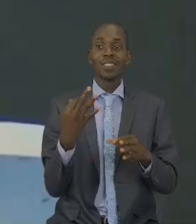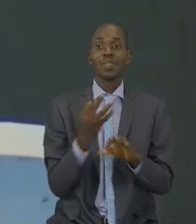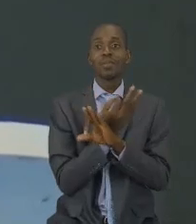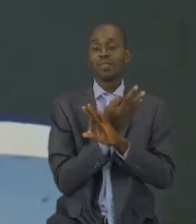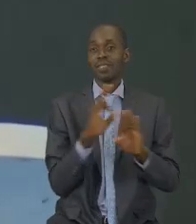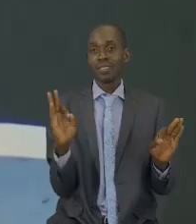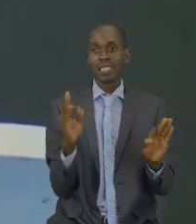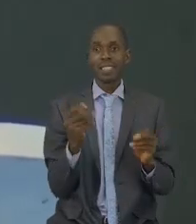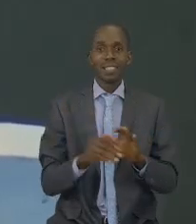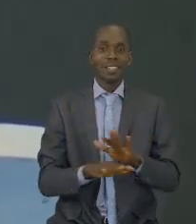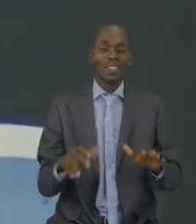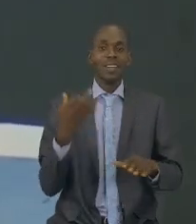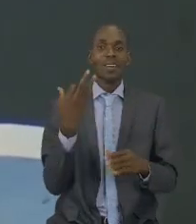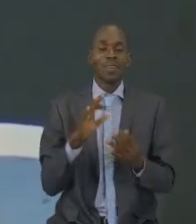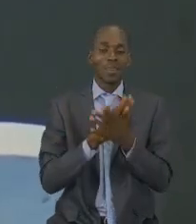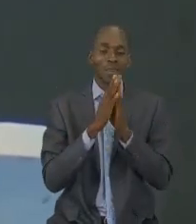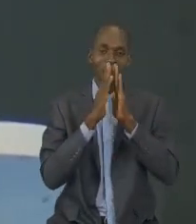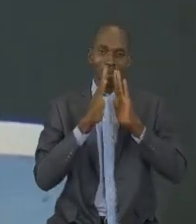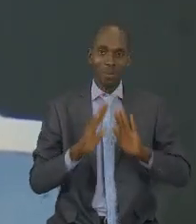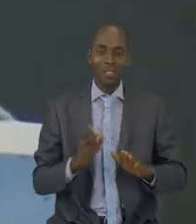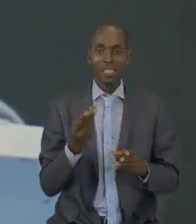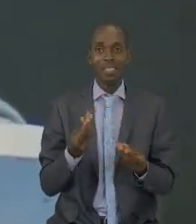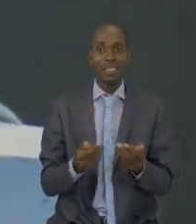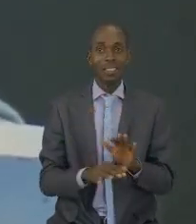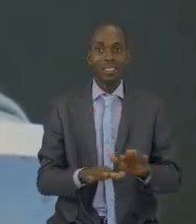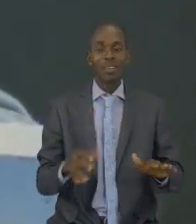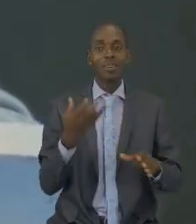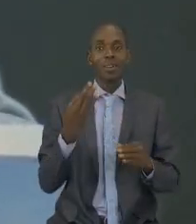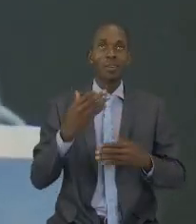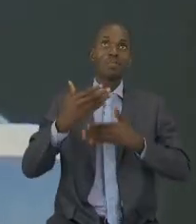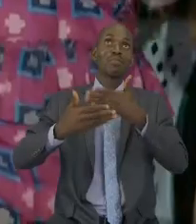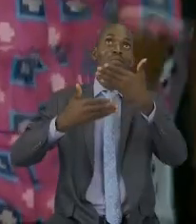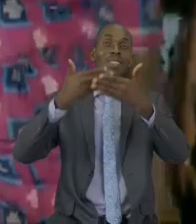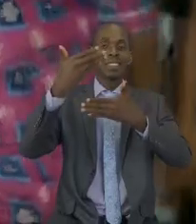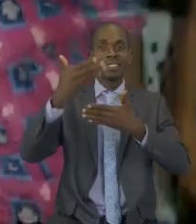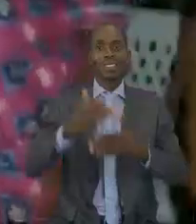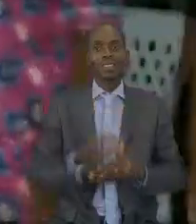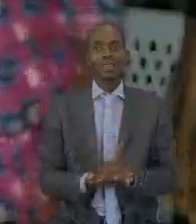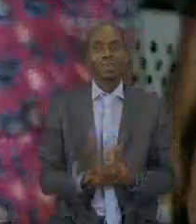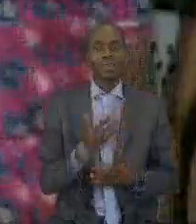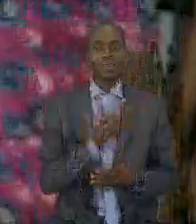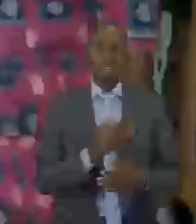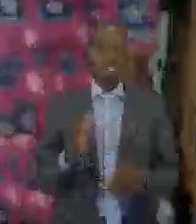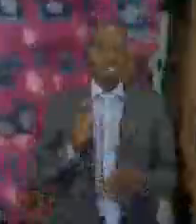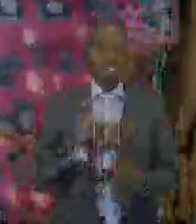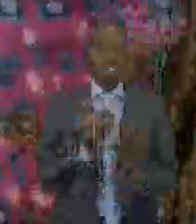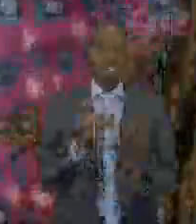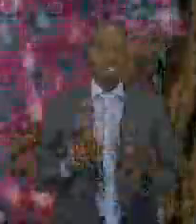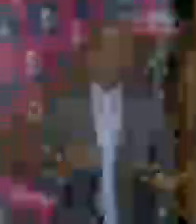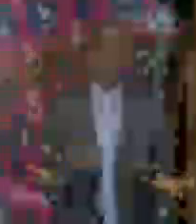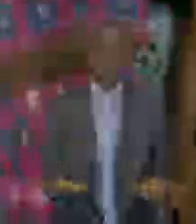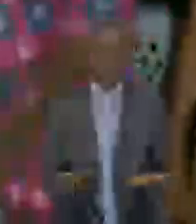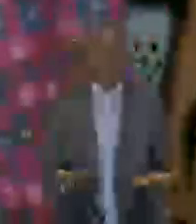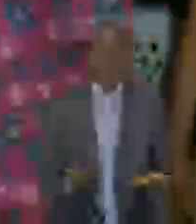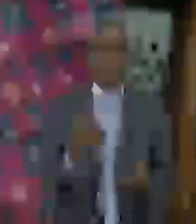Land of peace. Land of progress. And our coming here for